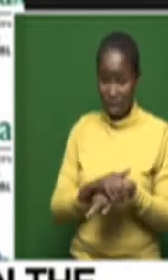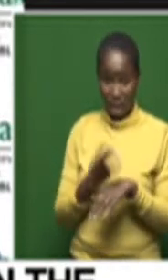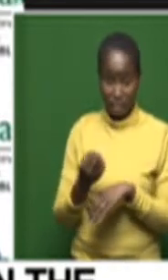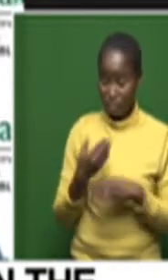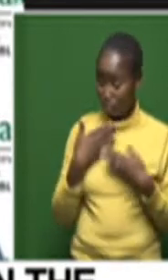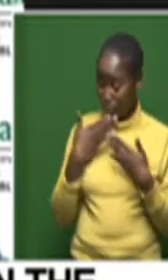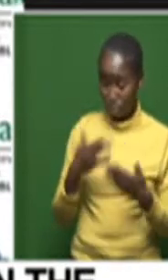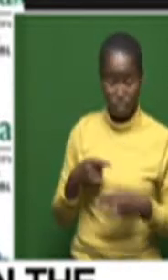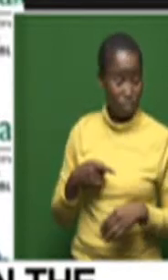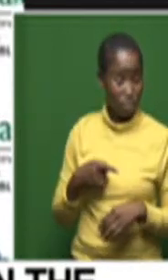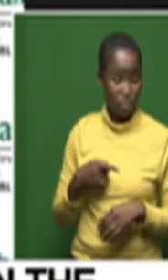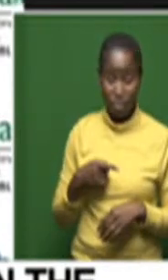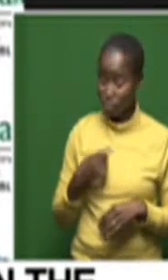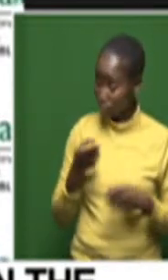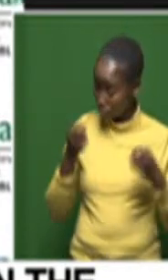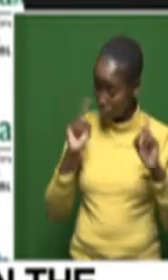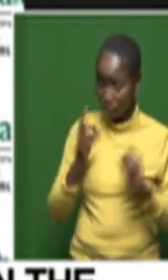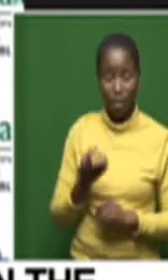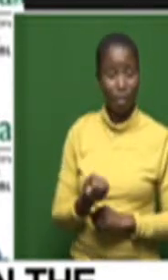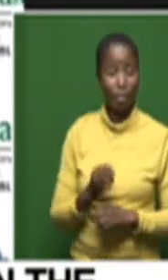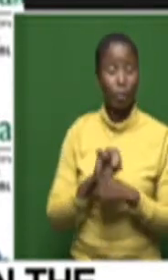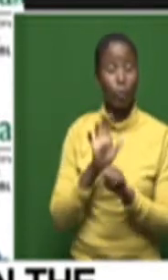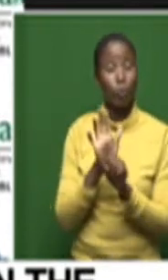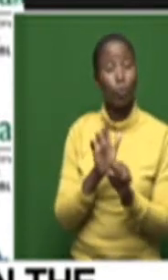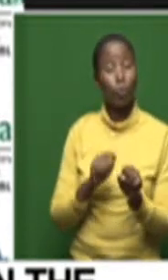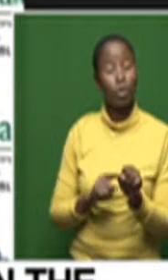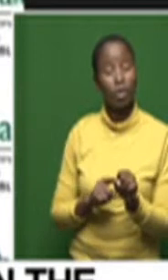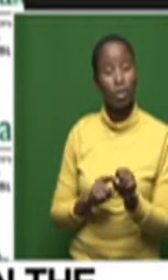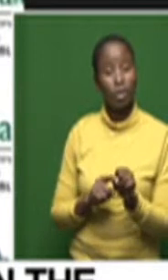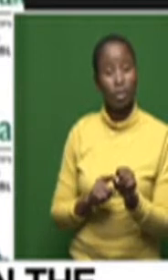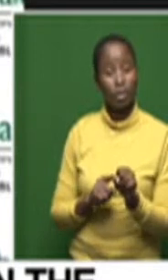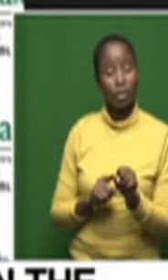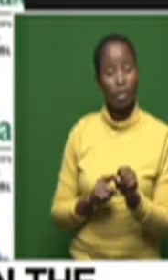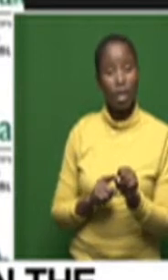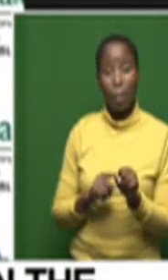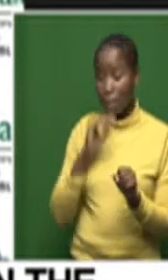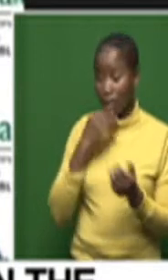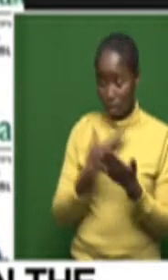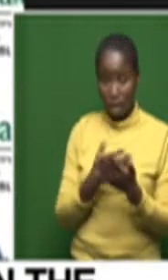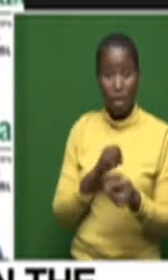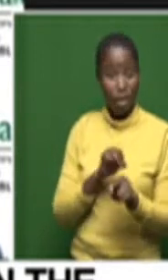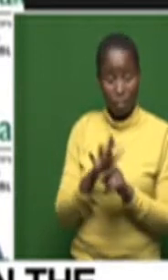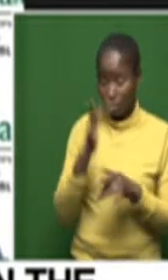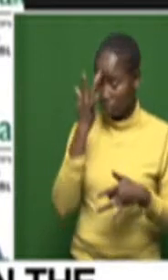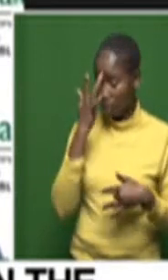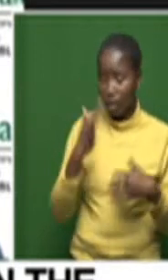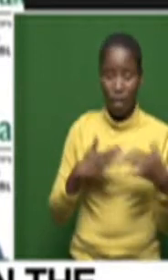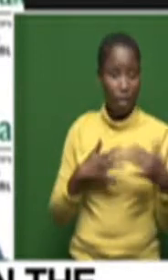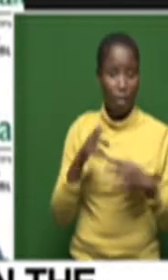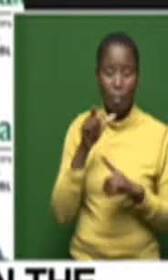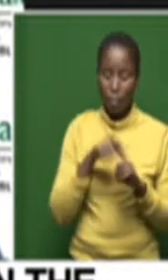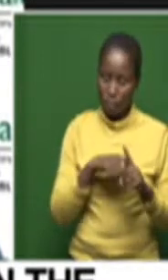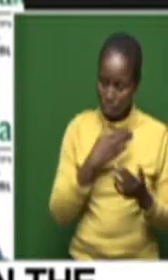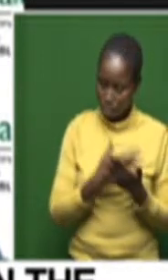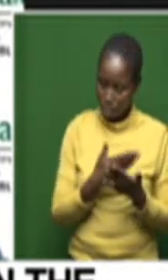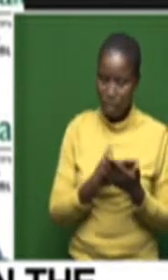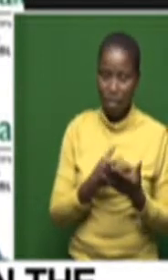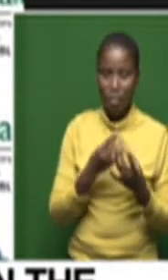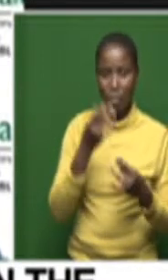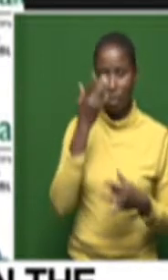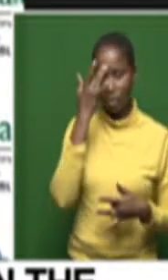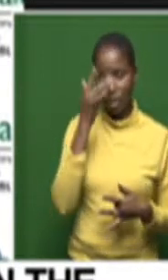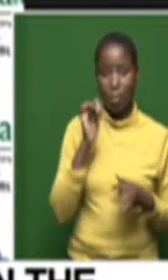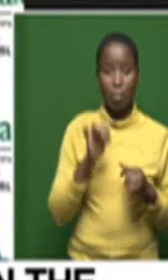respect anybody, regardless of your age, socioeconomic status. People must just do the right thing, protect themselves by taking